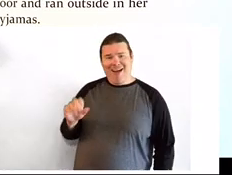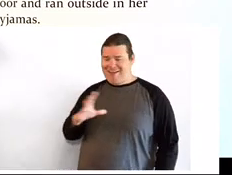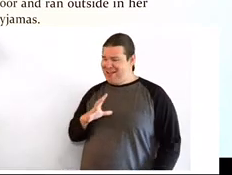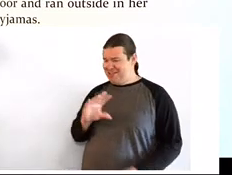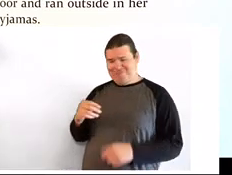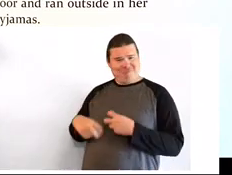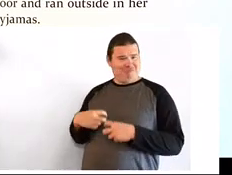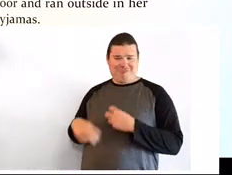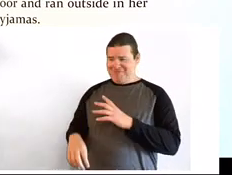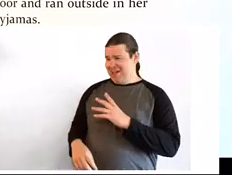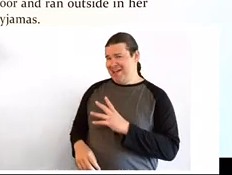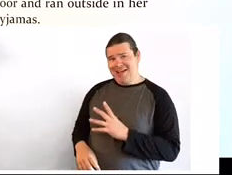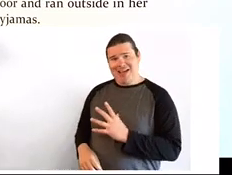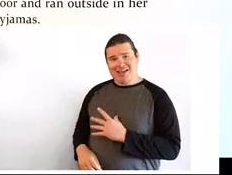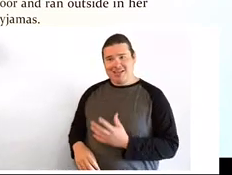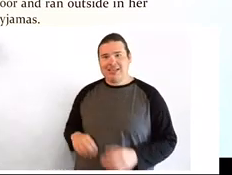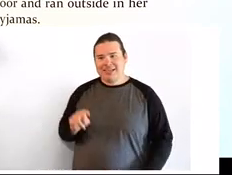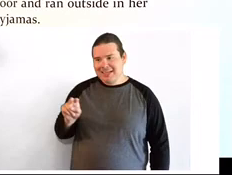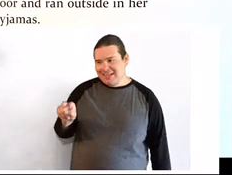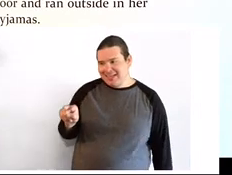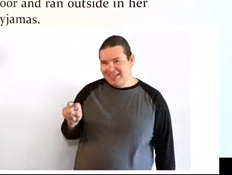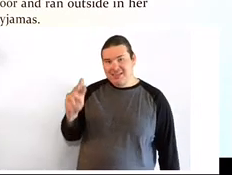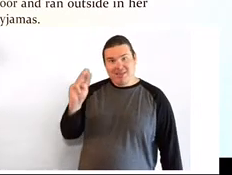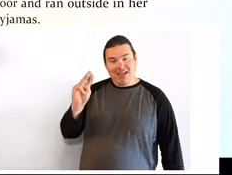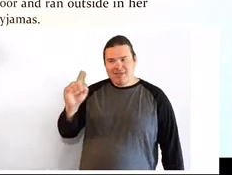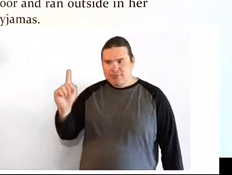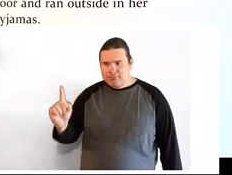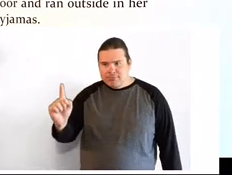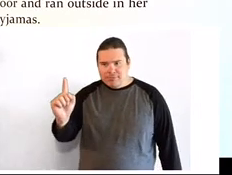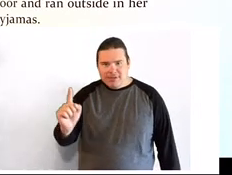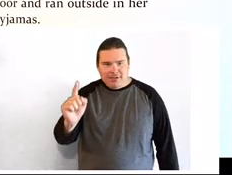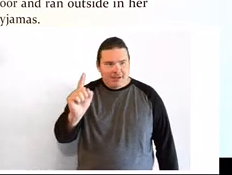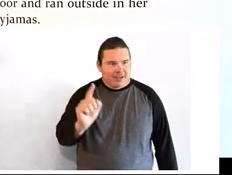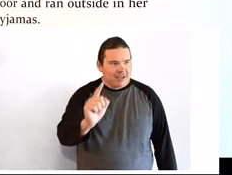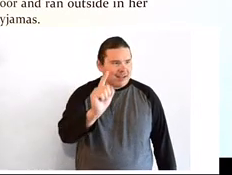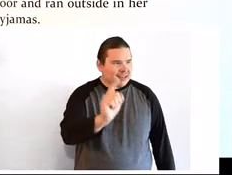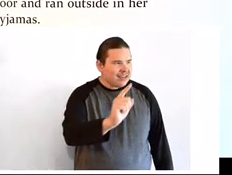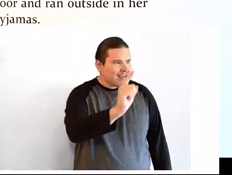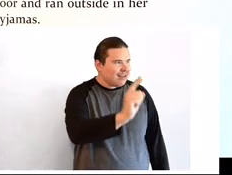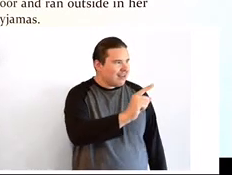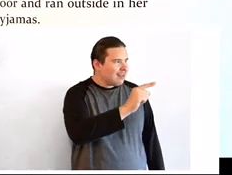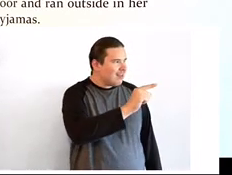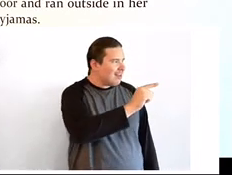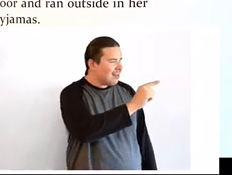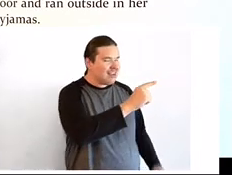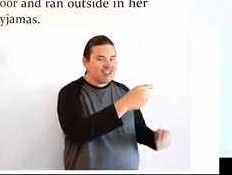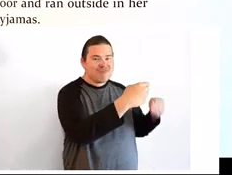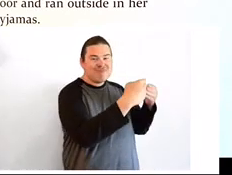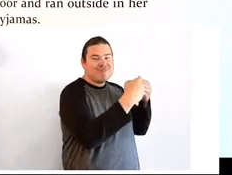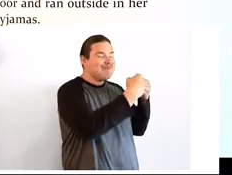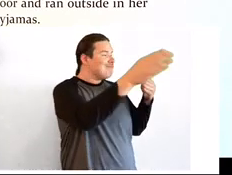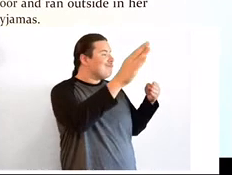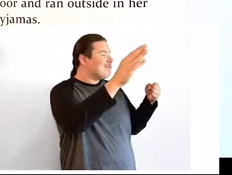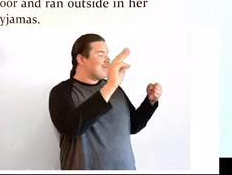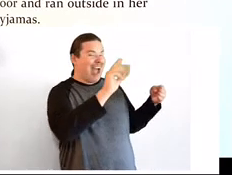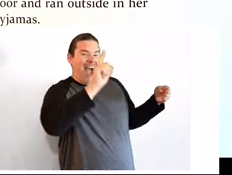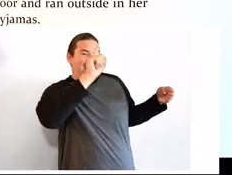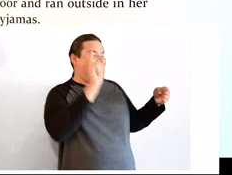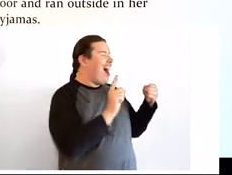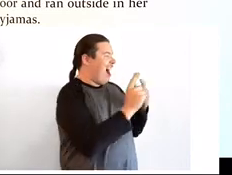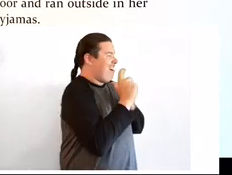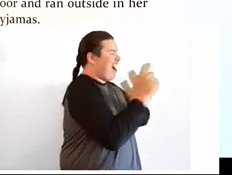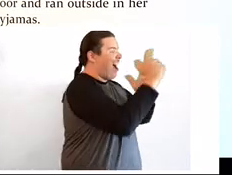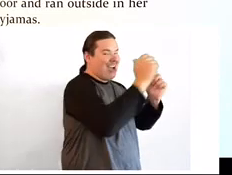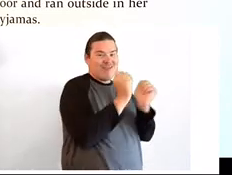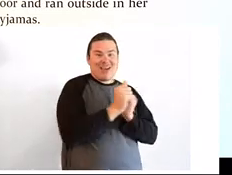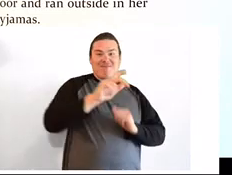show." "Yeah, no problem," said Helen. So Megan opened up the front door and ran outside in her